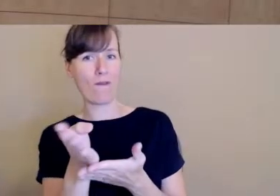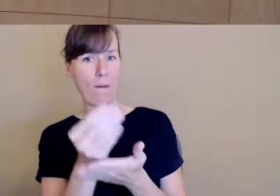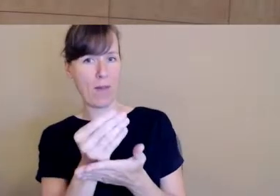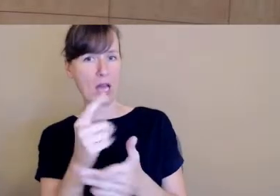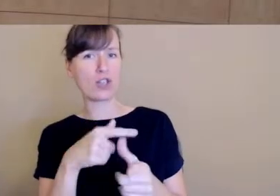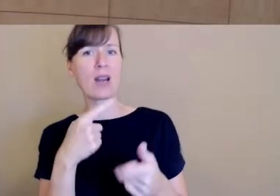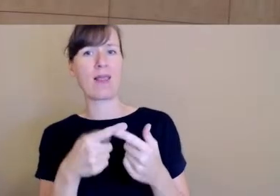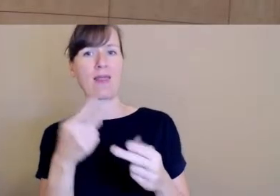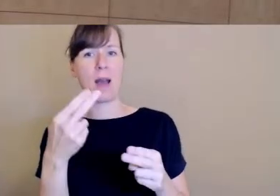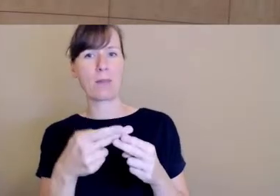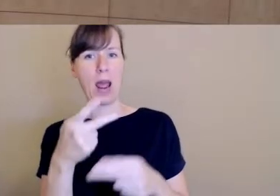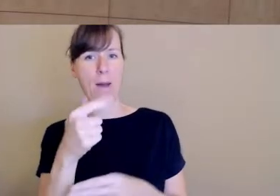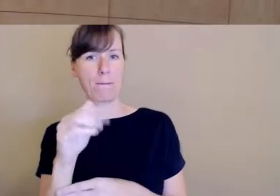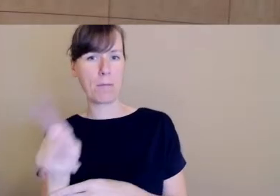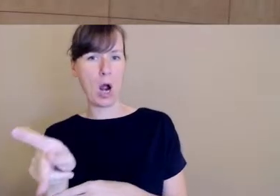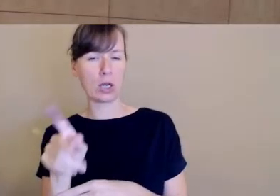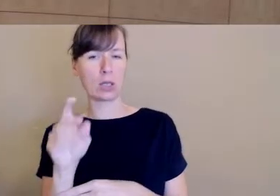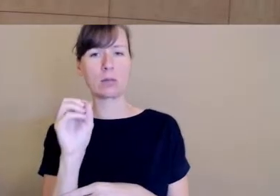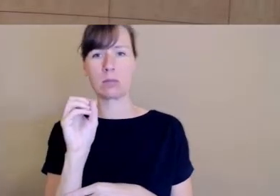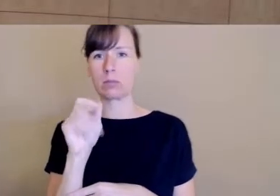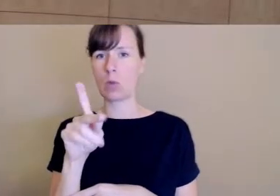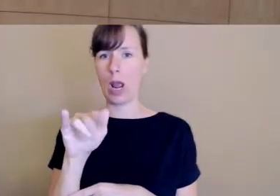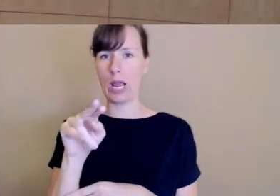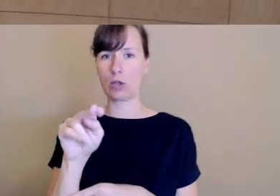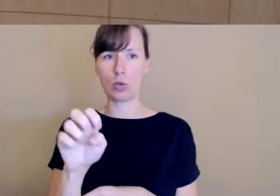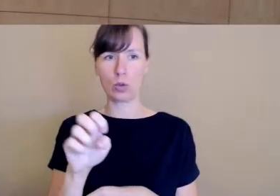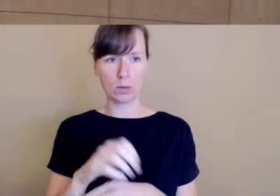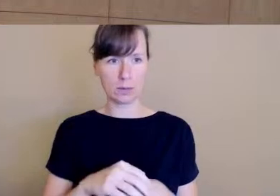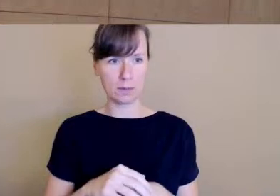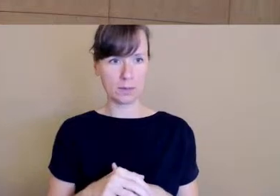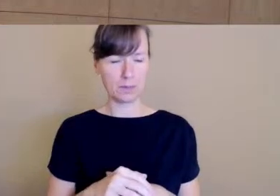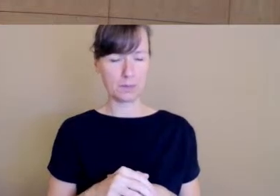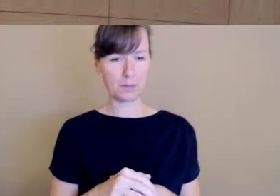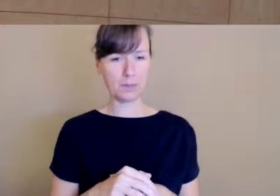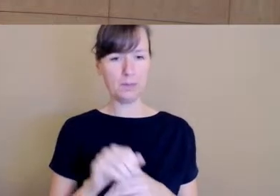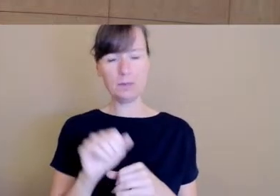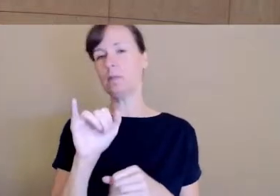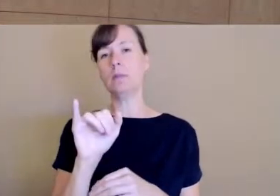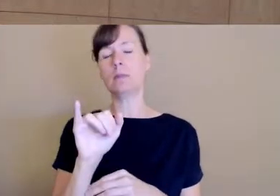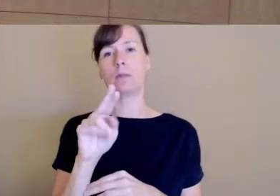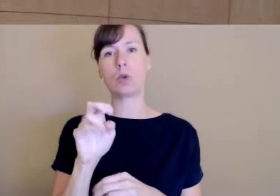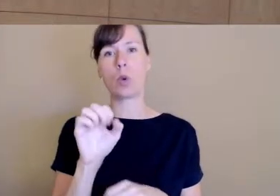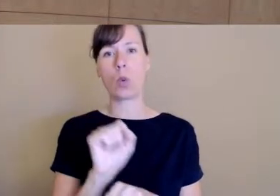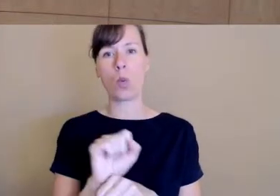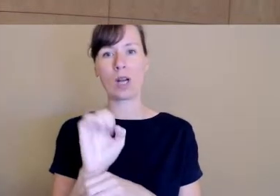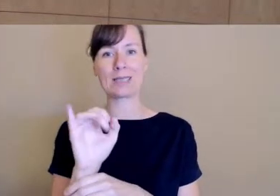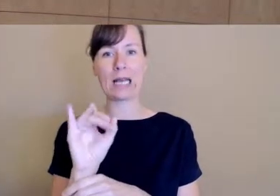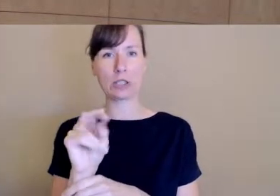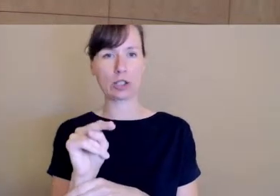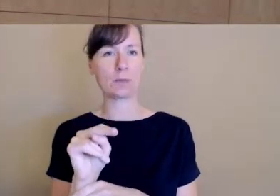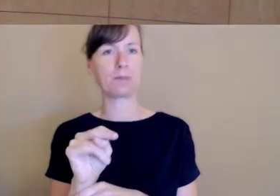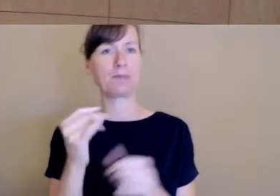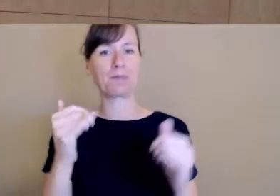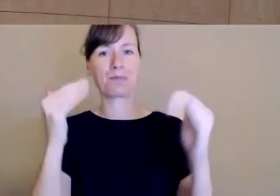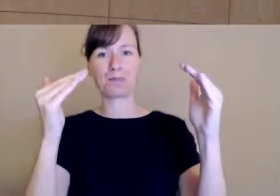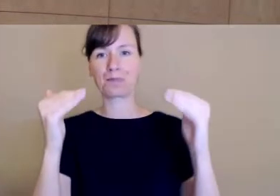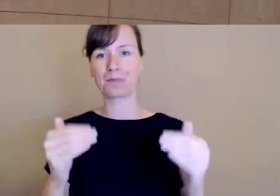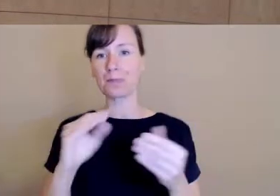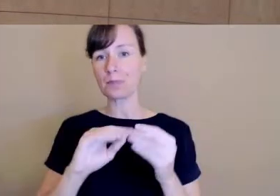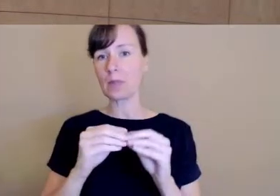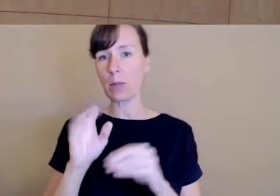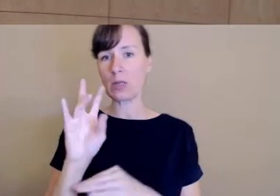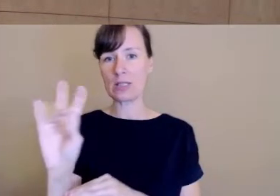Okay, June work session then, please. All right, that takes us to item 7, the